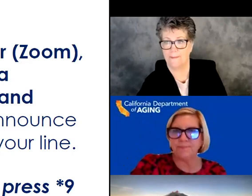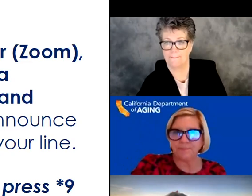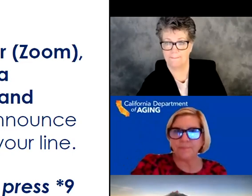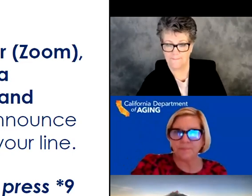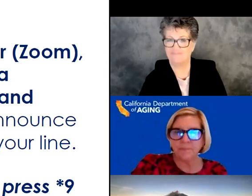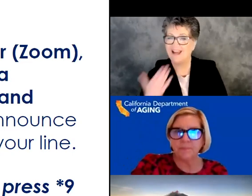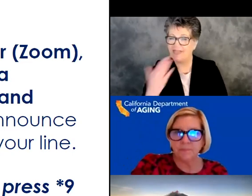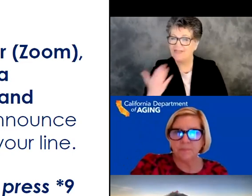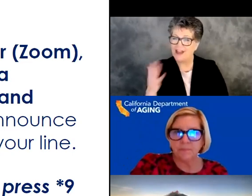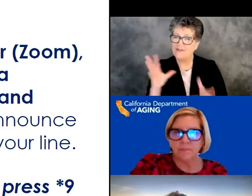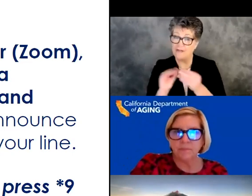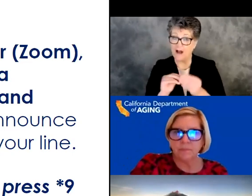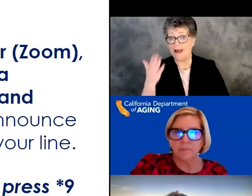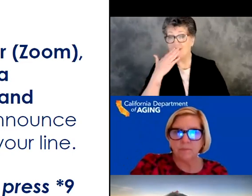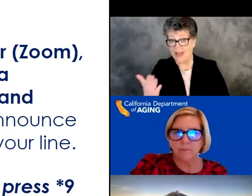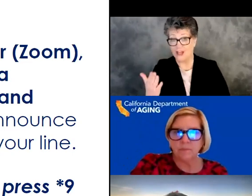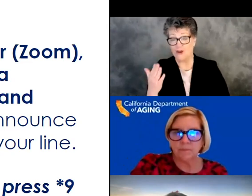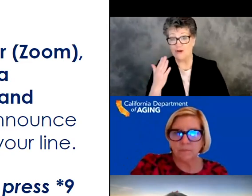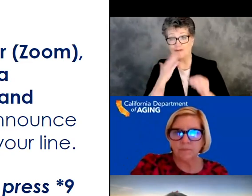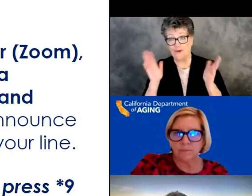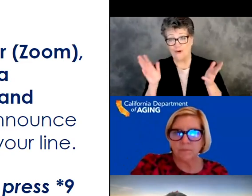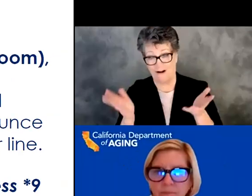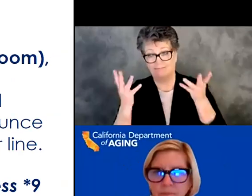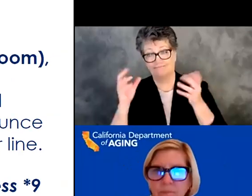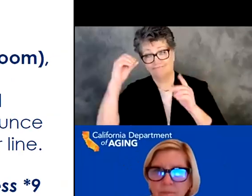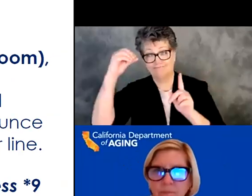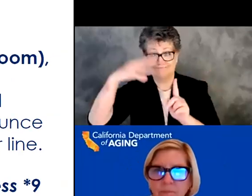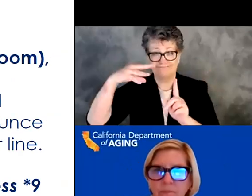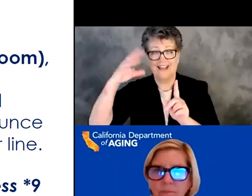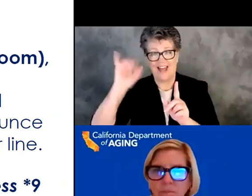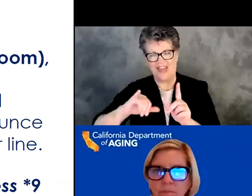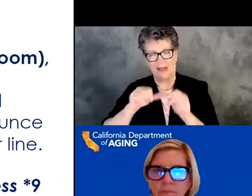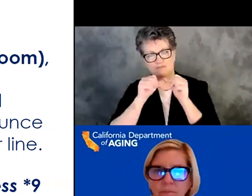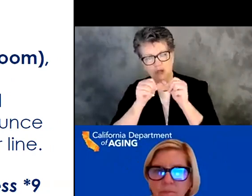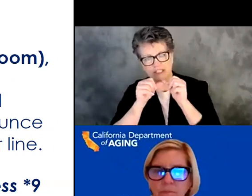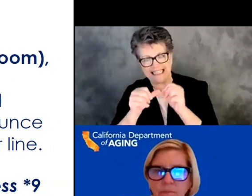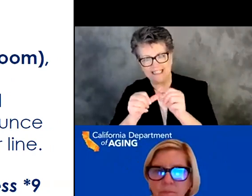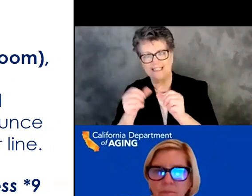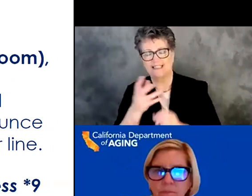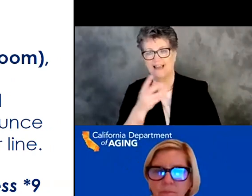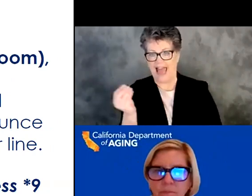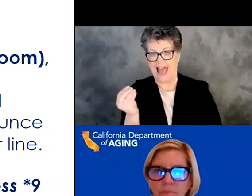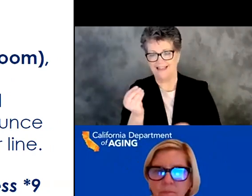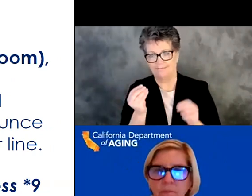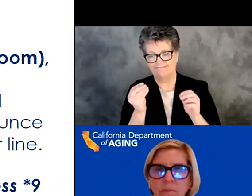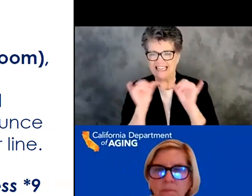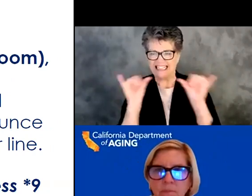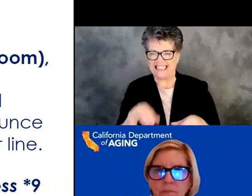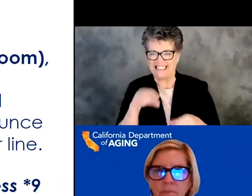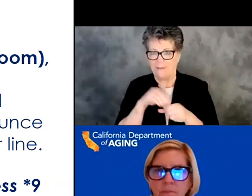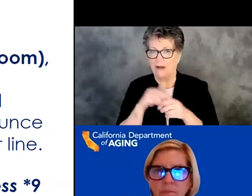Thank you for that comment, and thank you for lifting up that sort of persistent and systemic